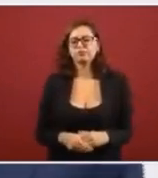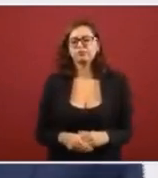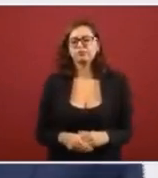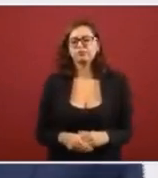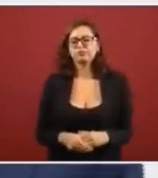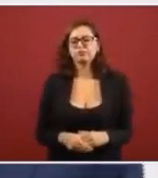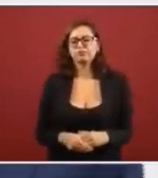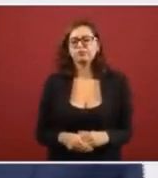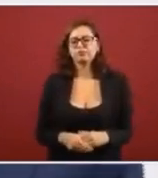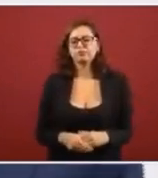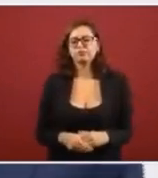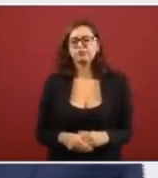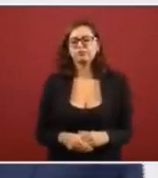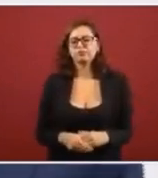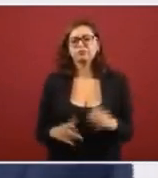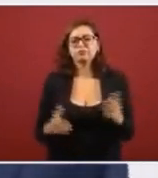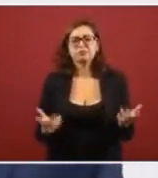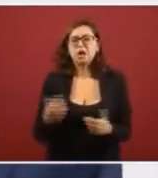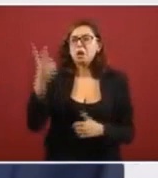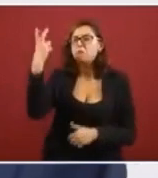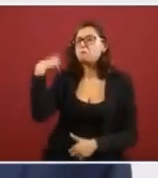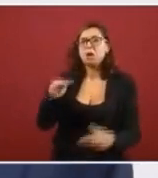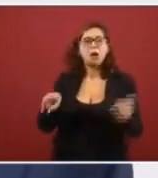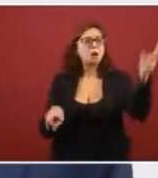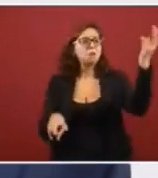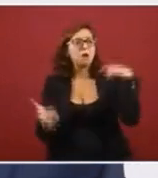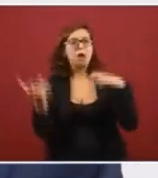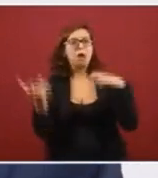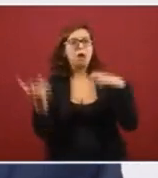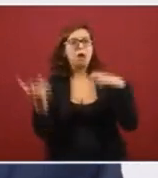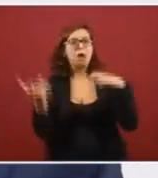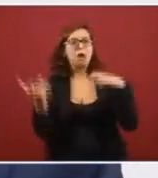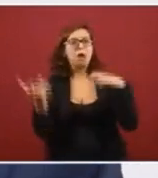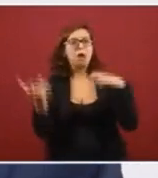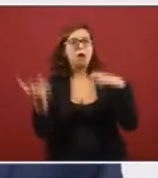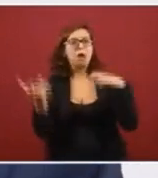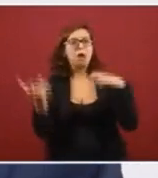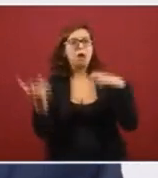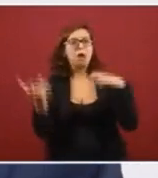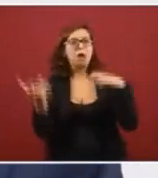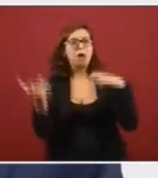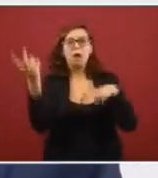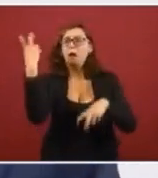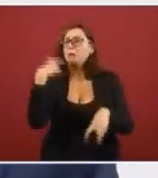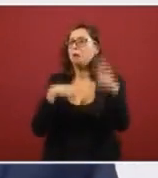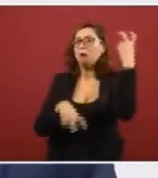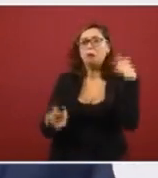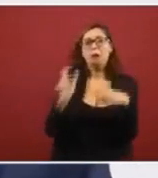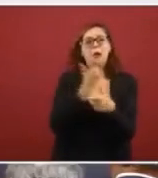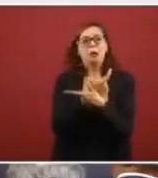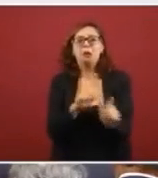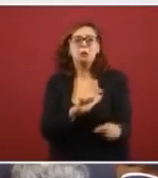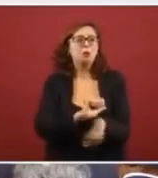that were senseless to foreign countries